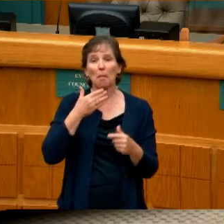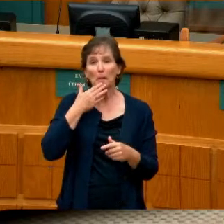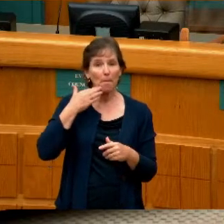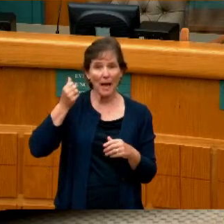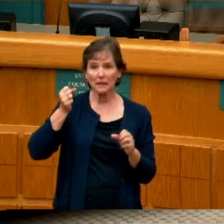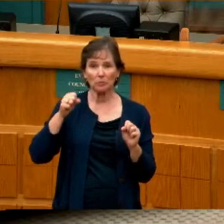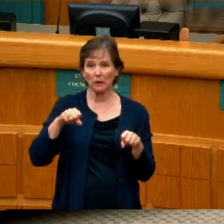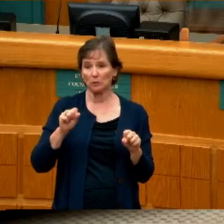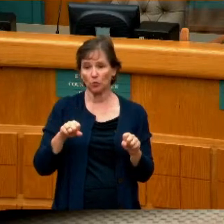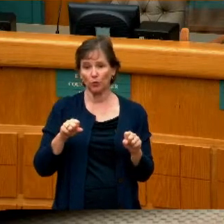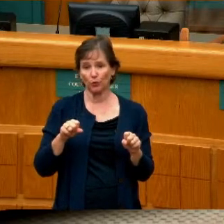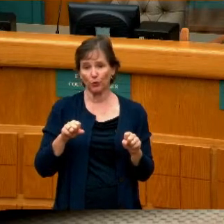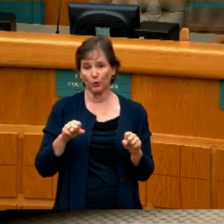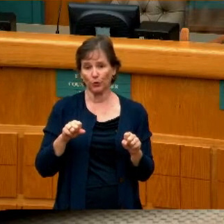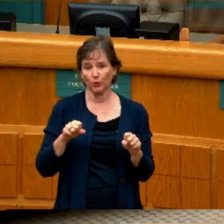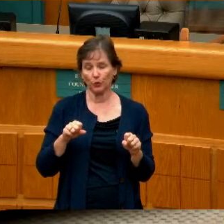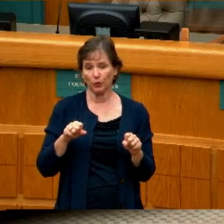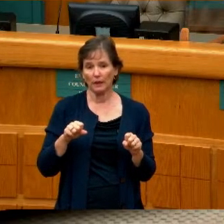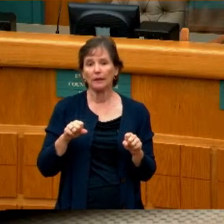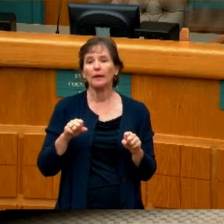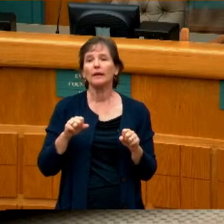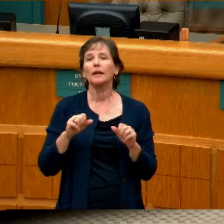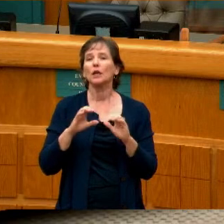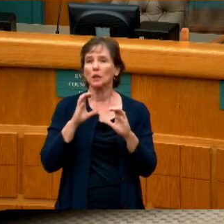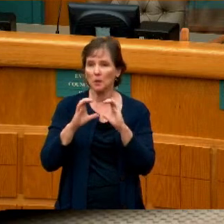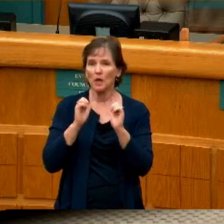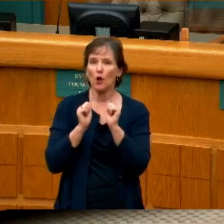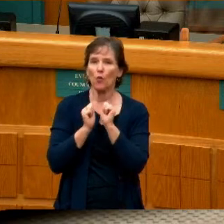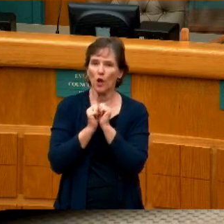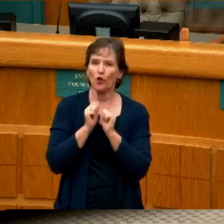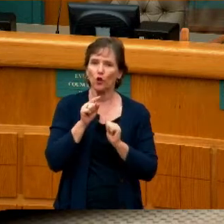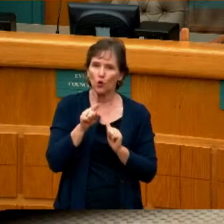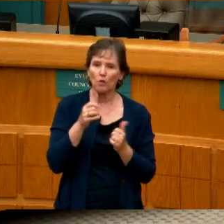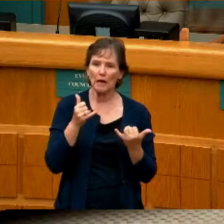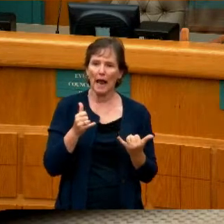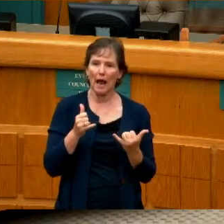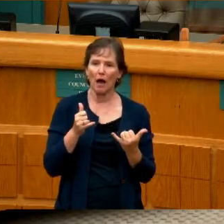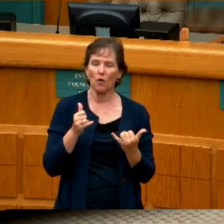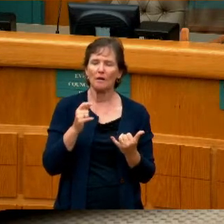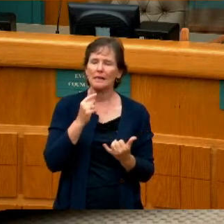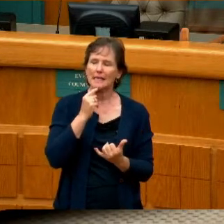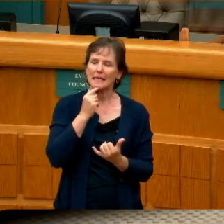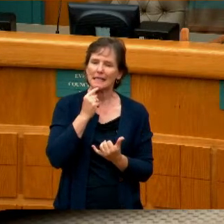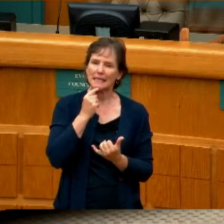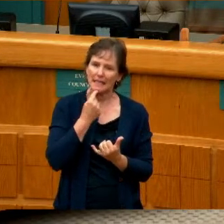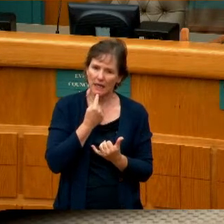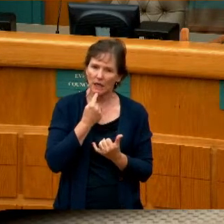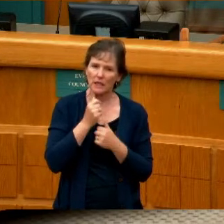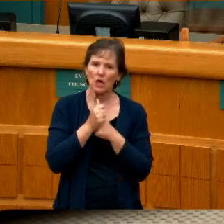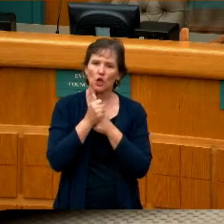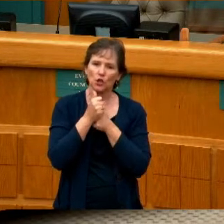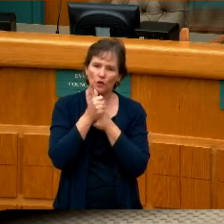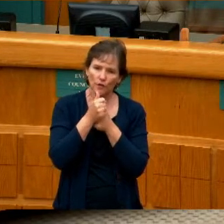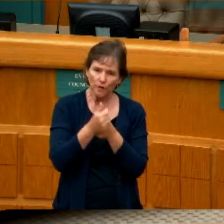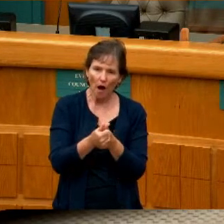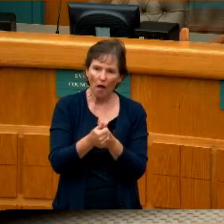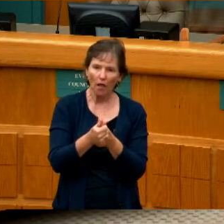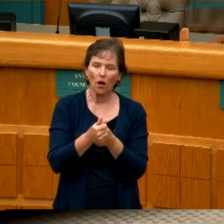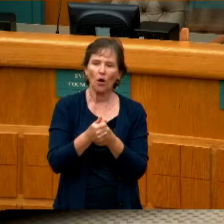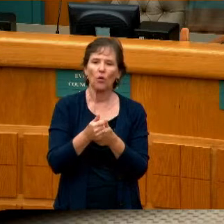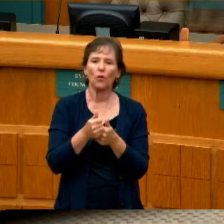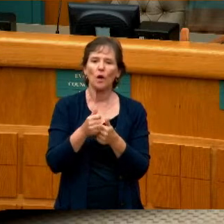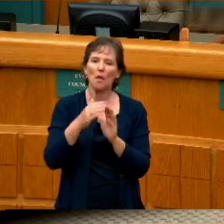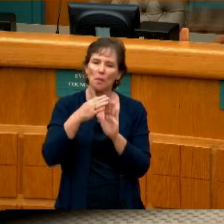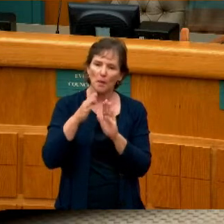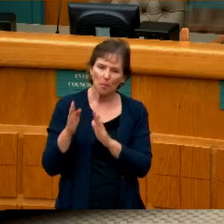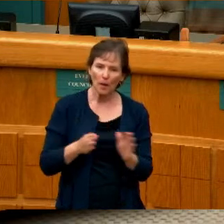world is? This is about the best I can do right now, is by communicating